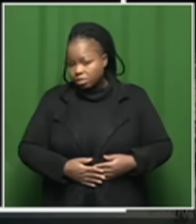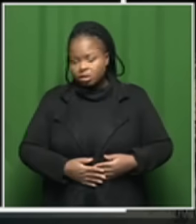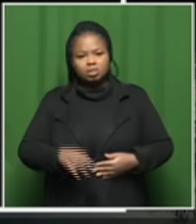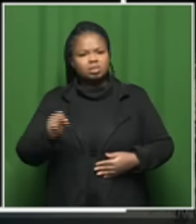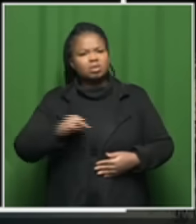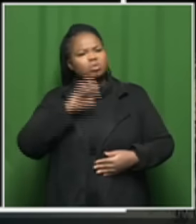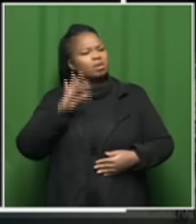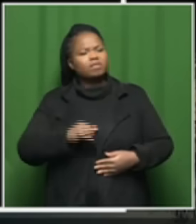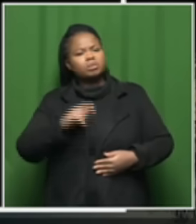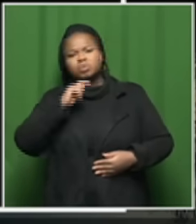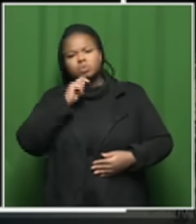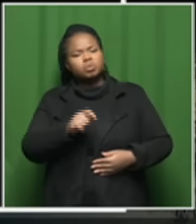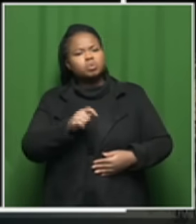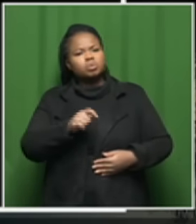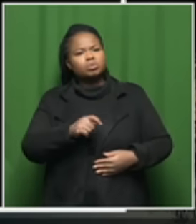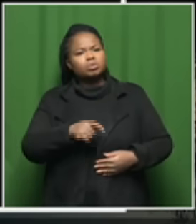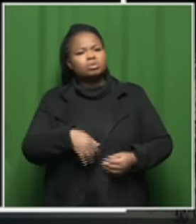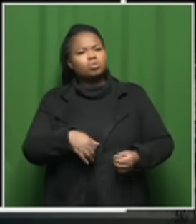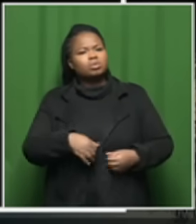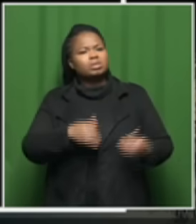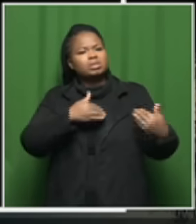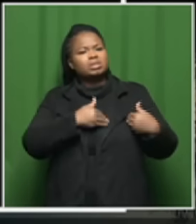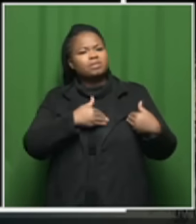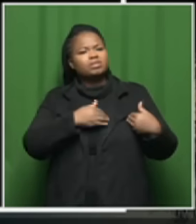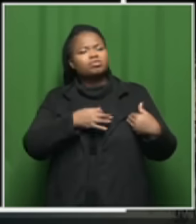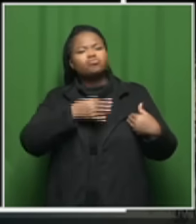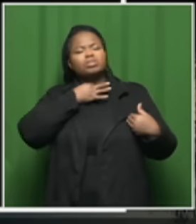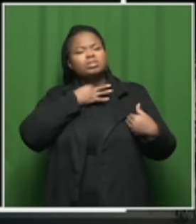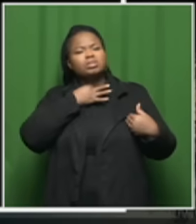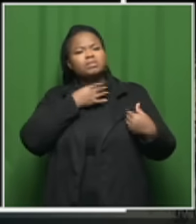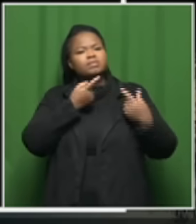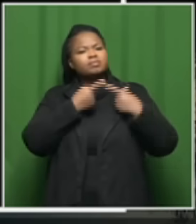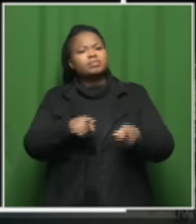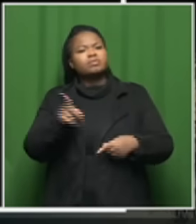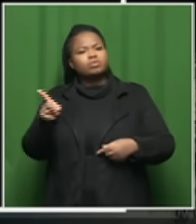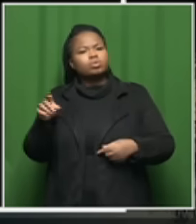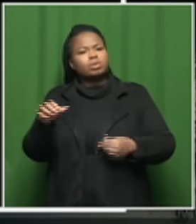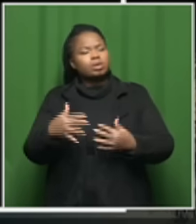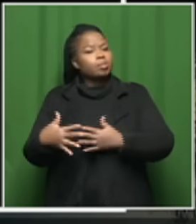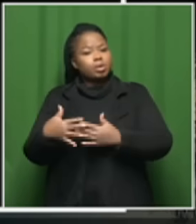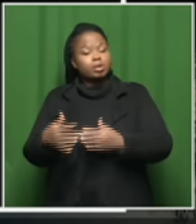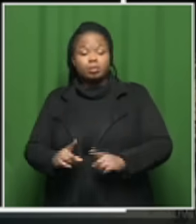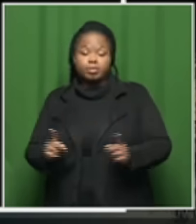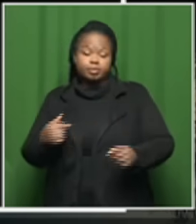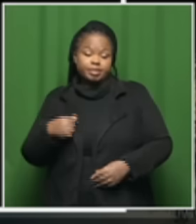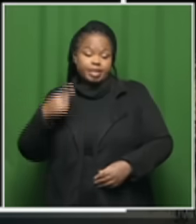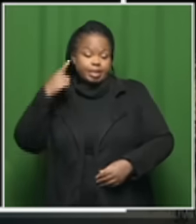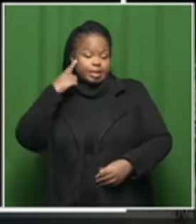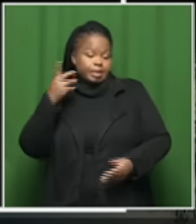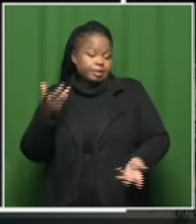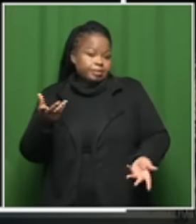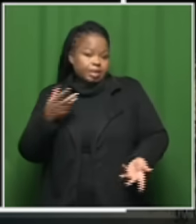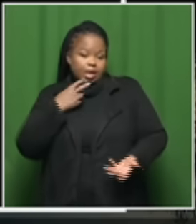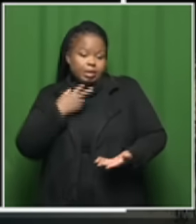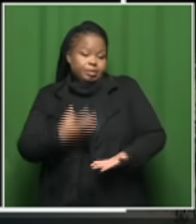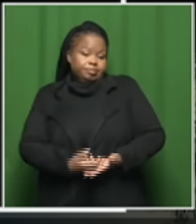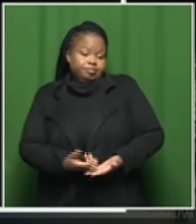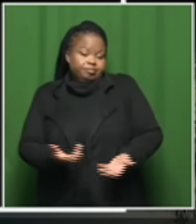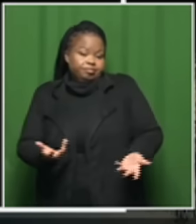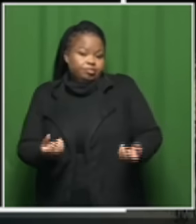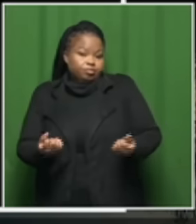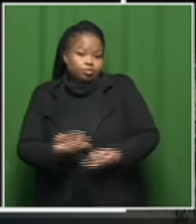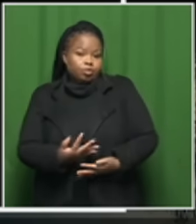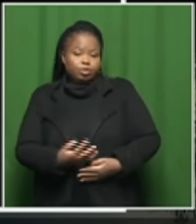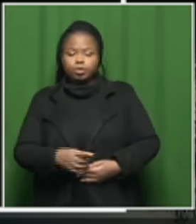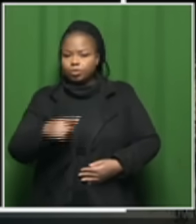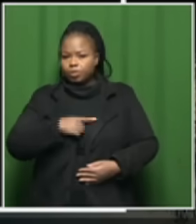is not a security threat to the United States of America. But I think that double standard, you can see it,